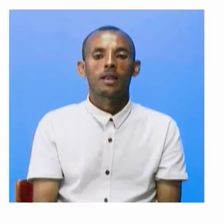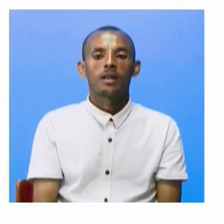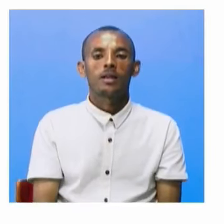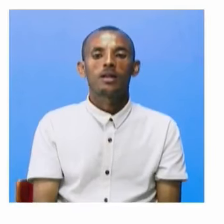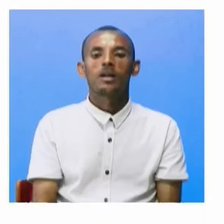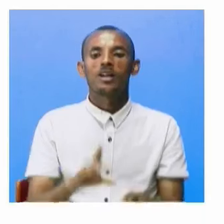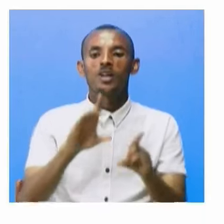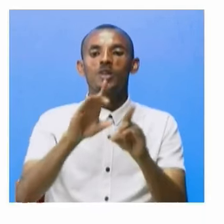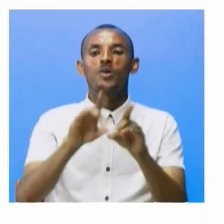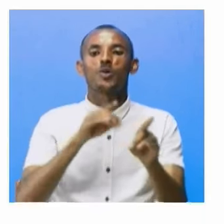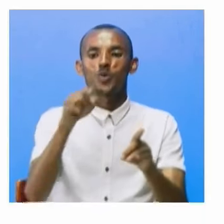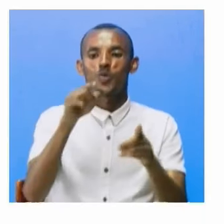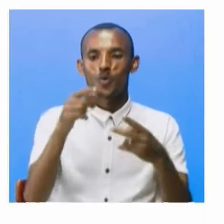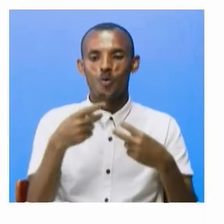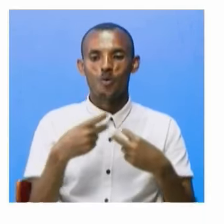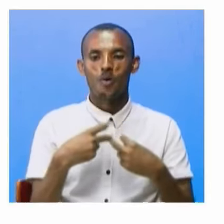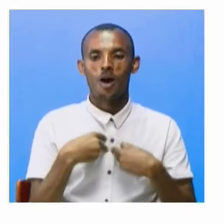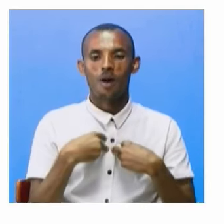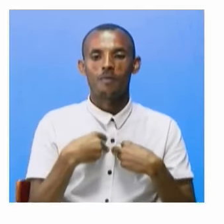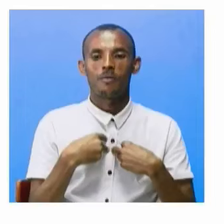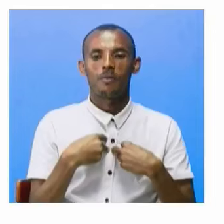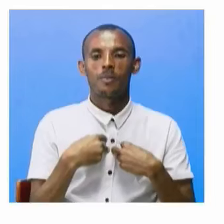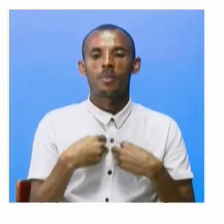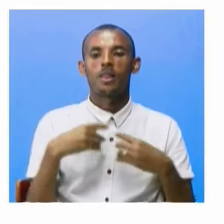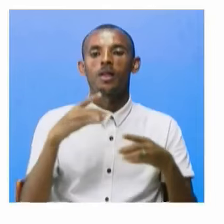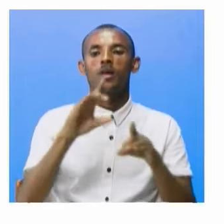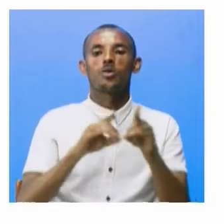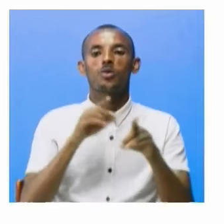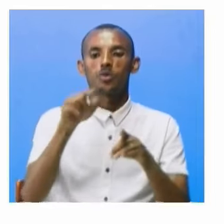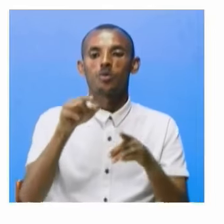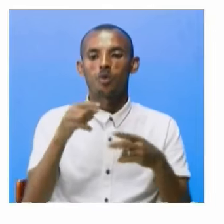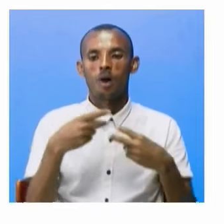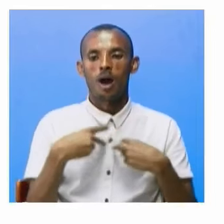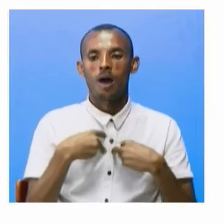do you have, look, Mary, do you have